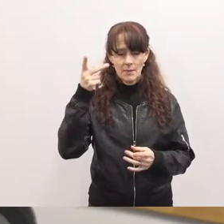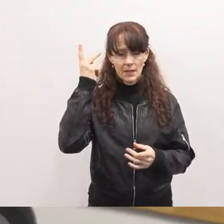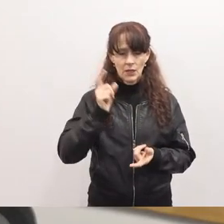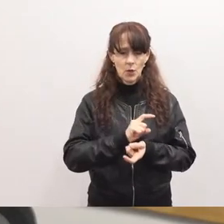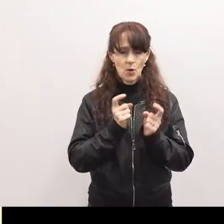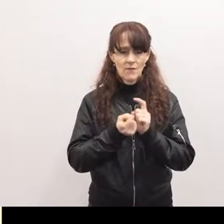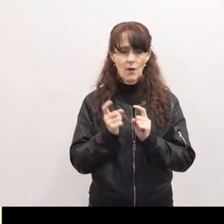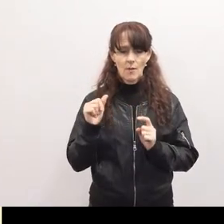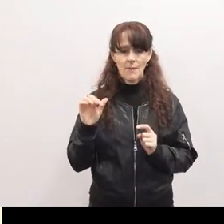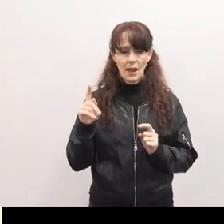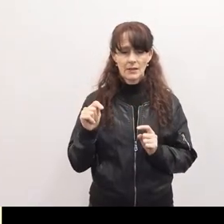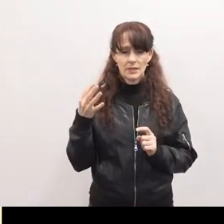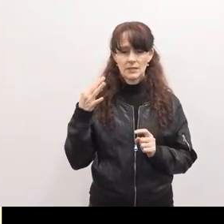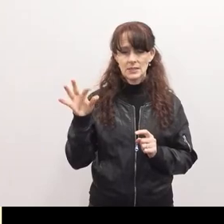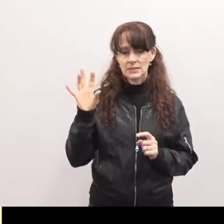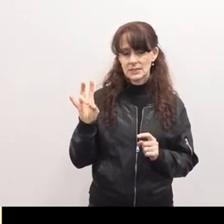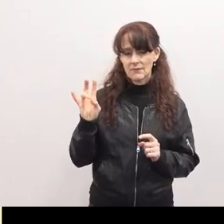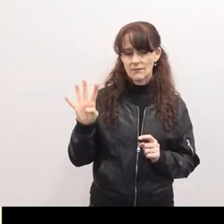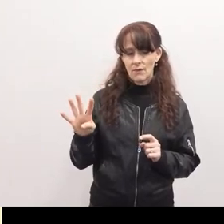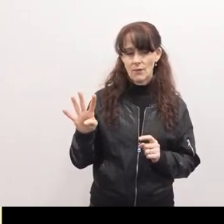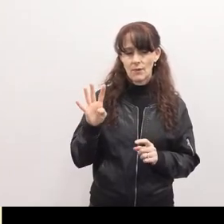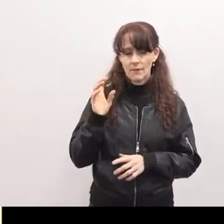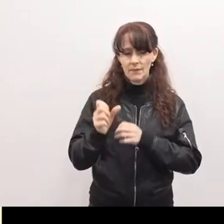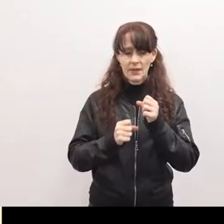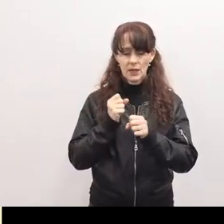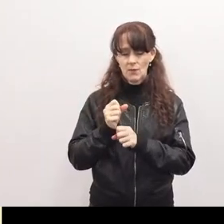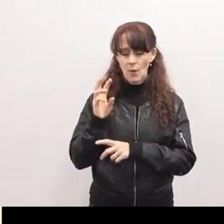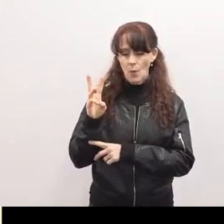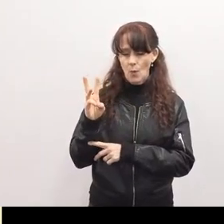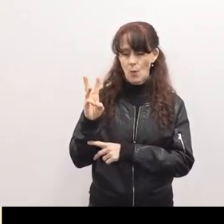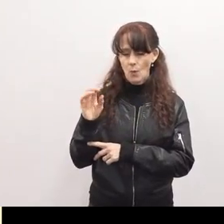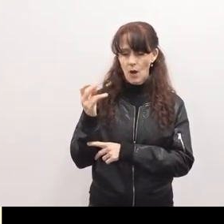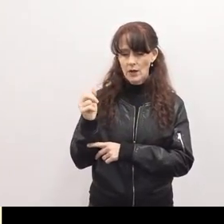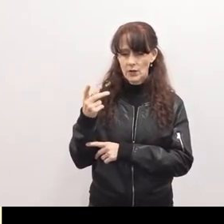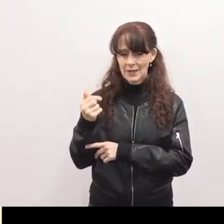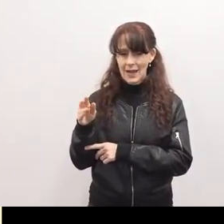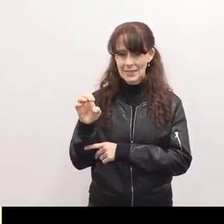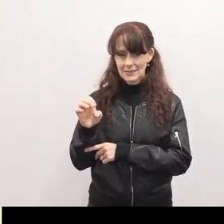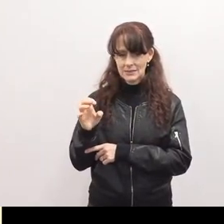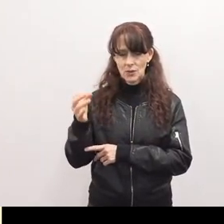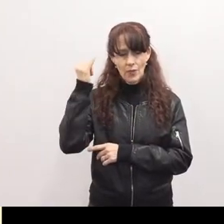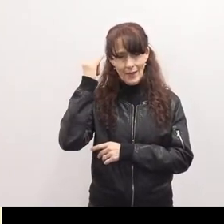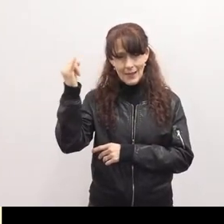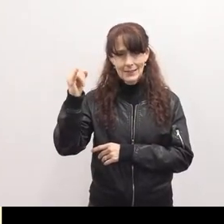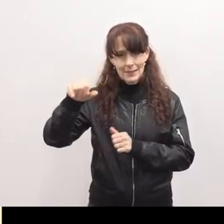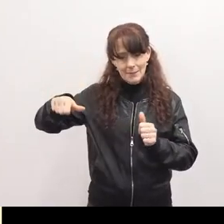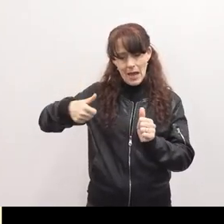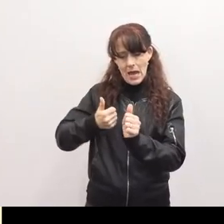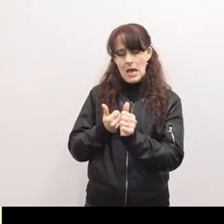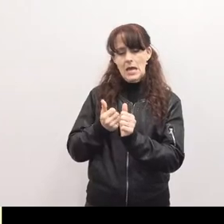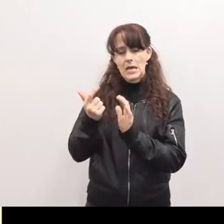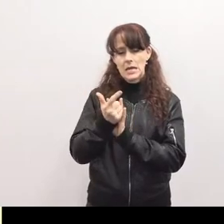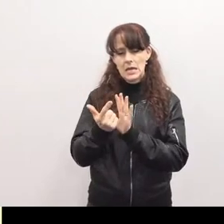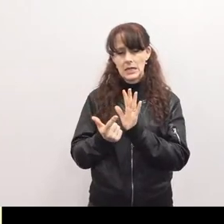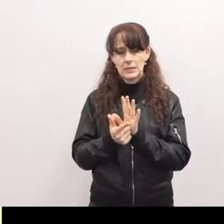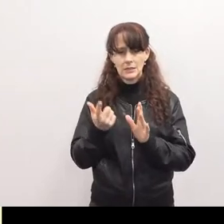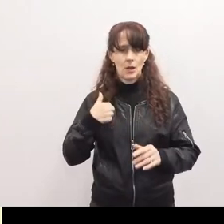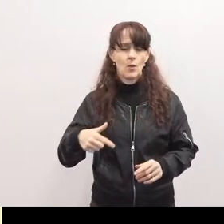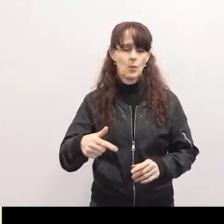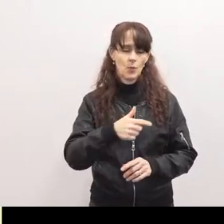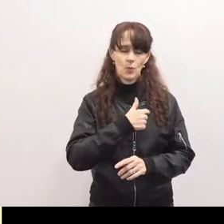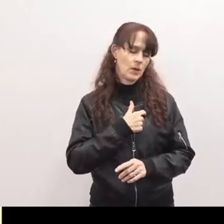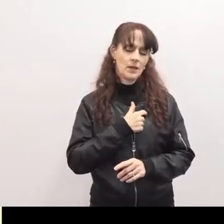Act was created in 1974, the year of Watergate. And the idea behind it was that we, as